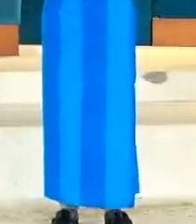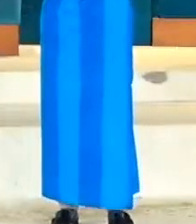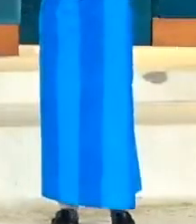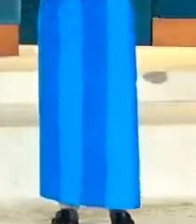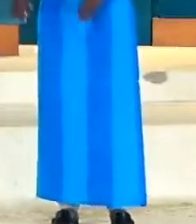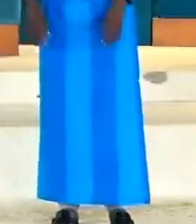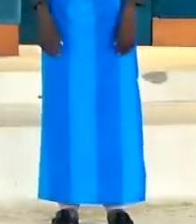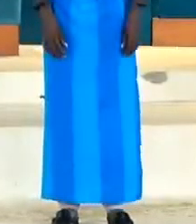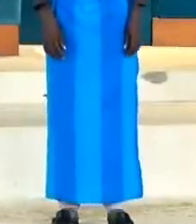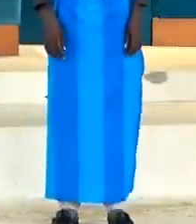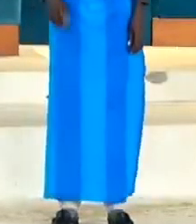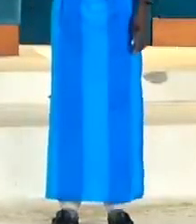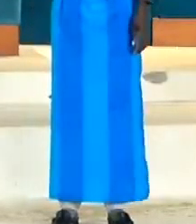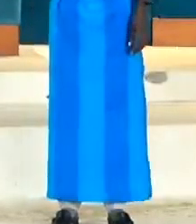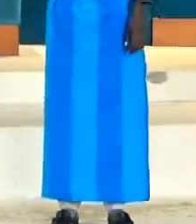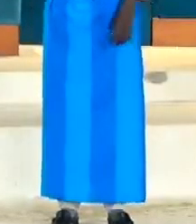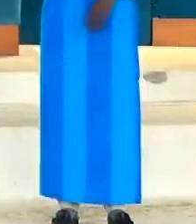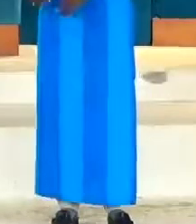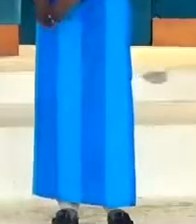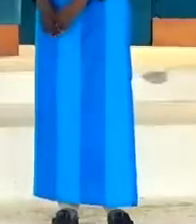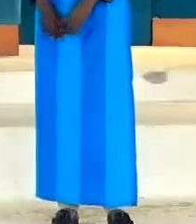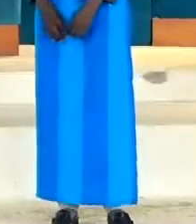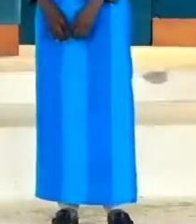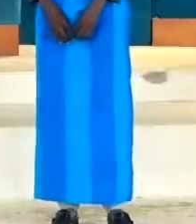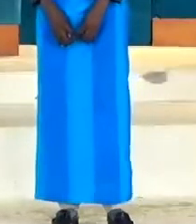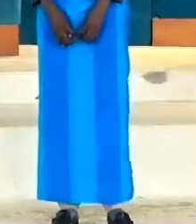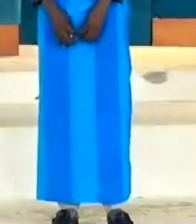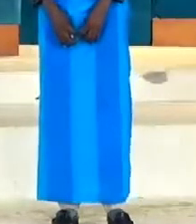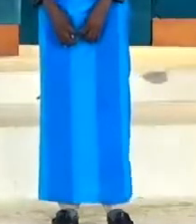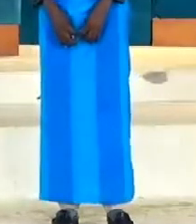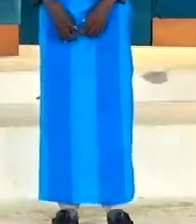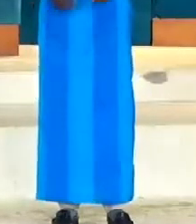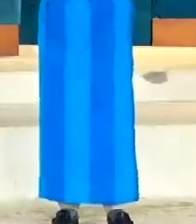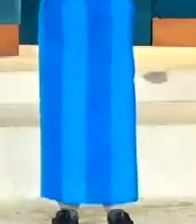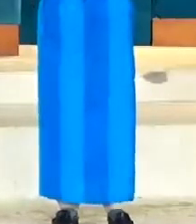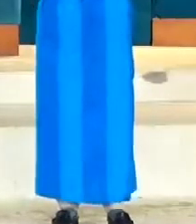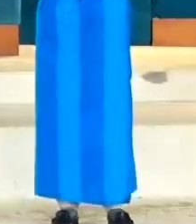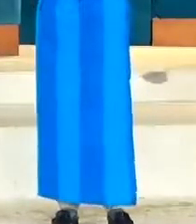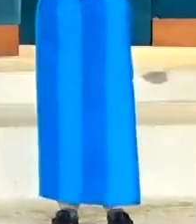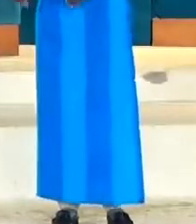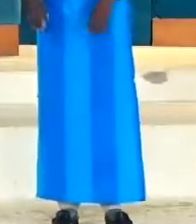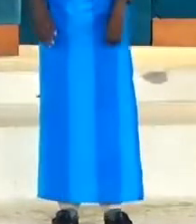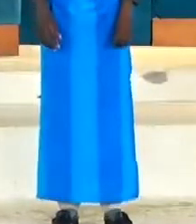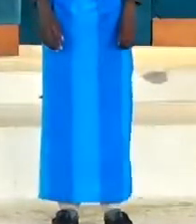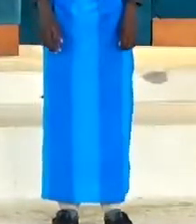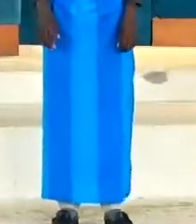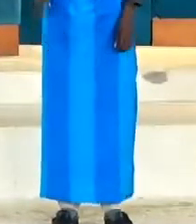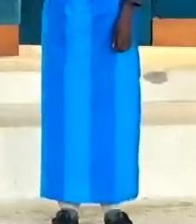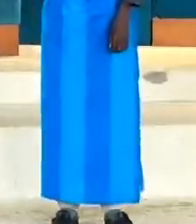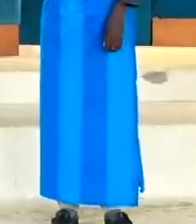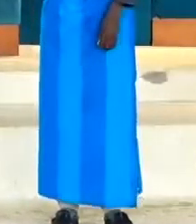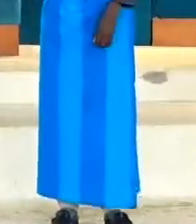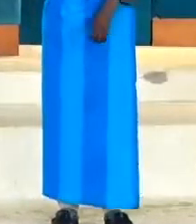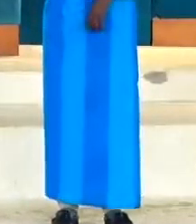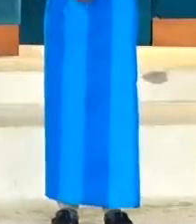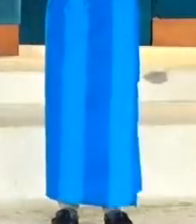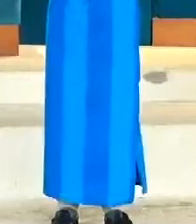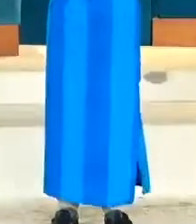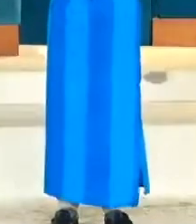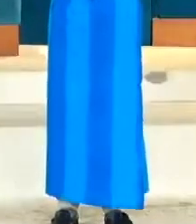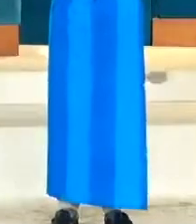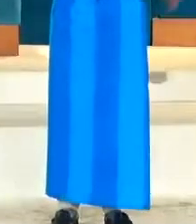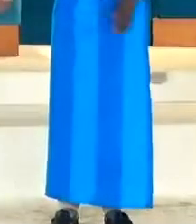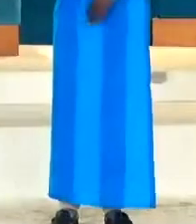and the issues at hand. The biggest question before us is, should we make circumcision a requirement